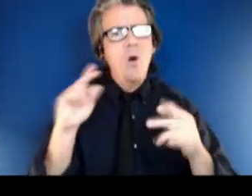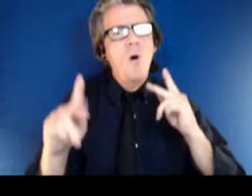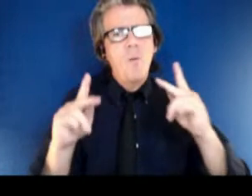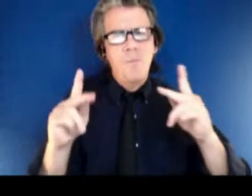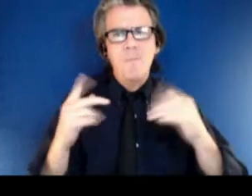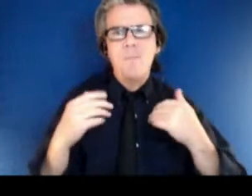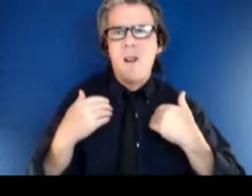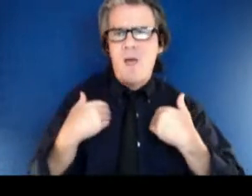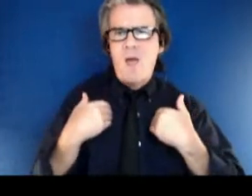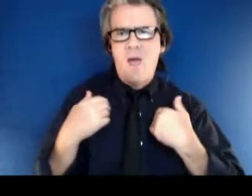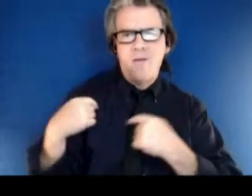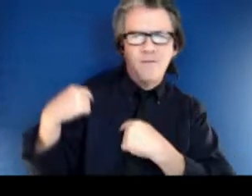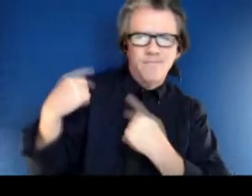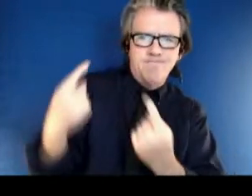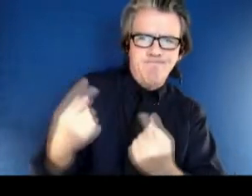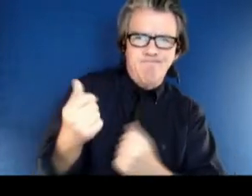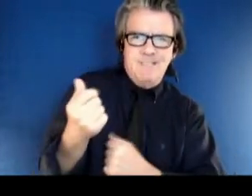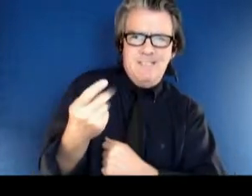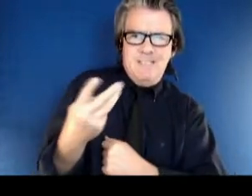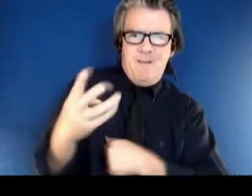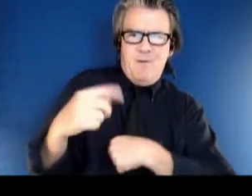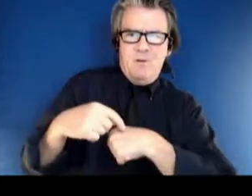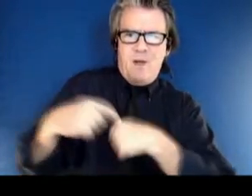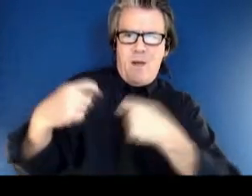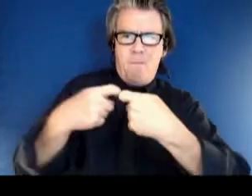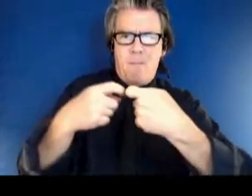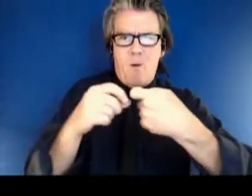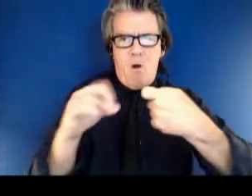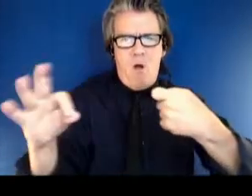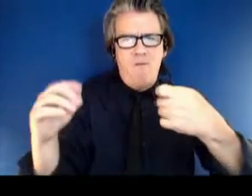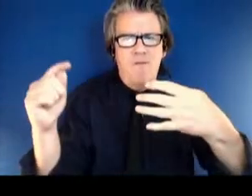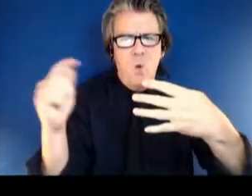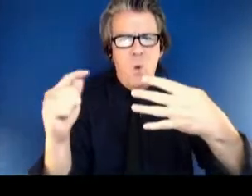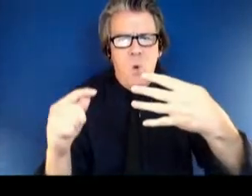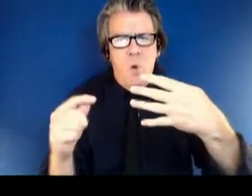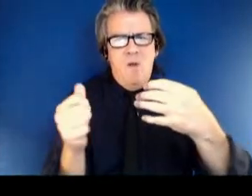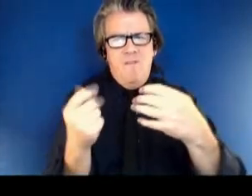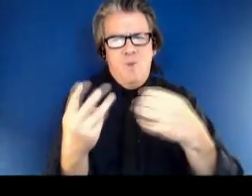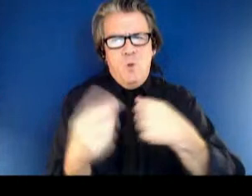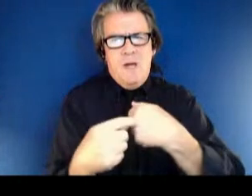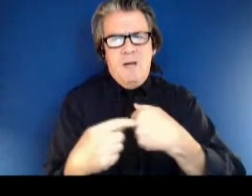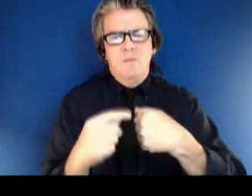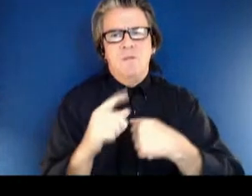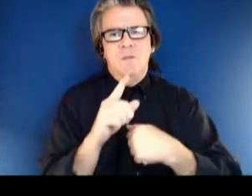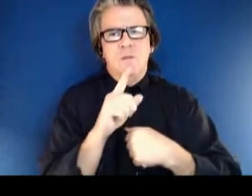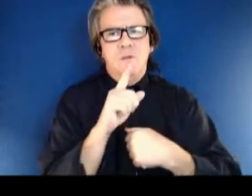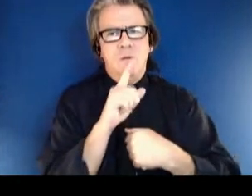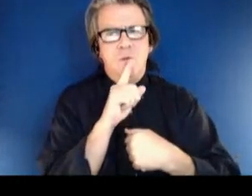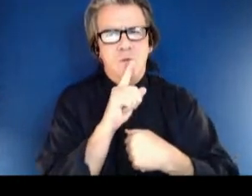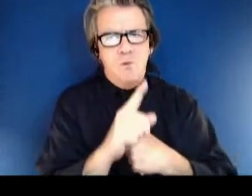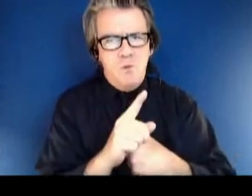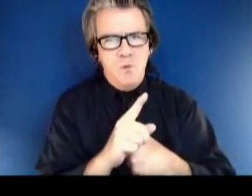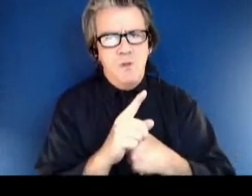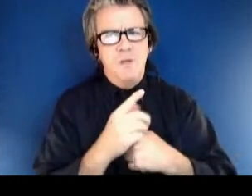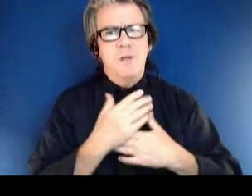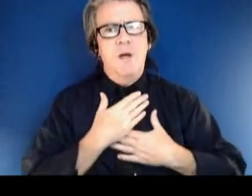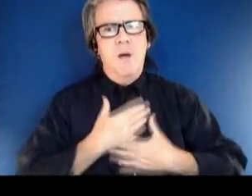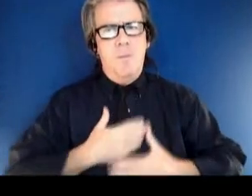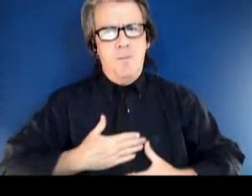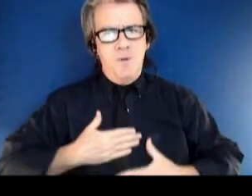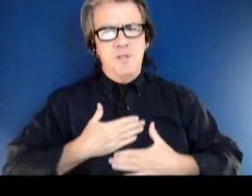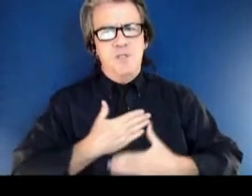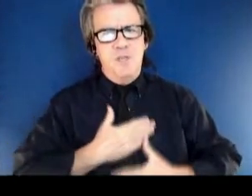experienced shutoffs once or twice already this season. We really want to first appreciate you for your